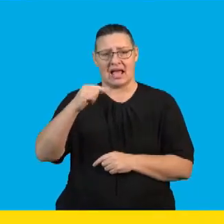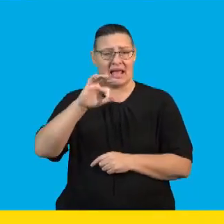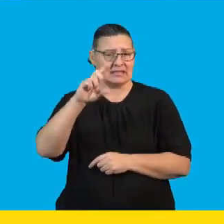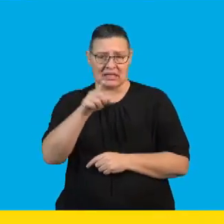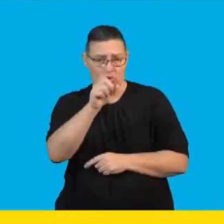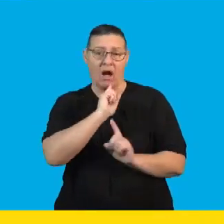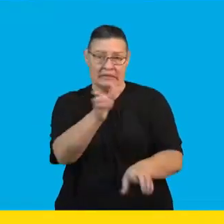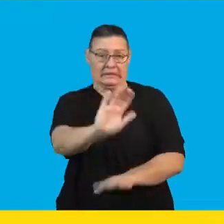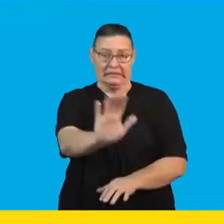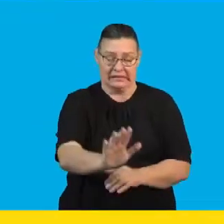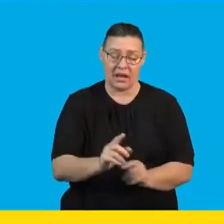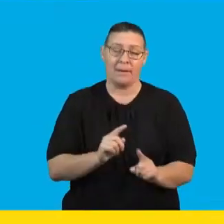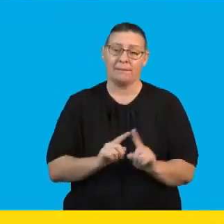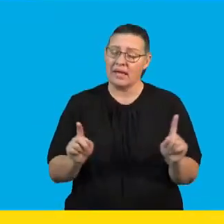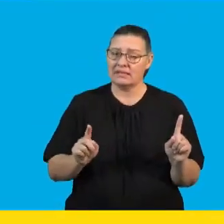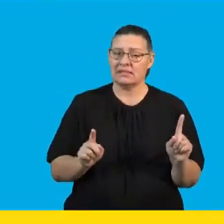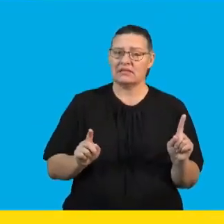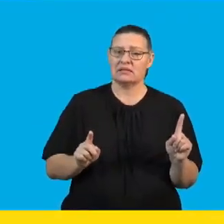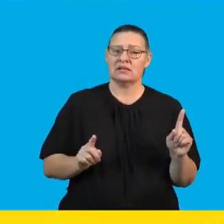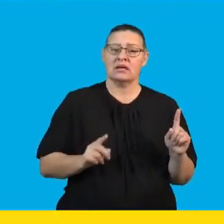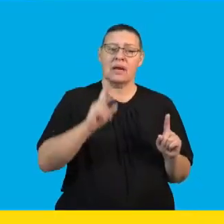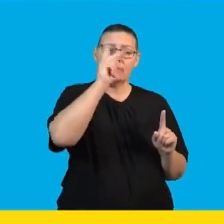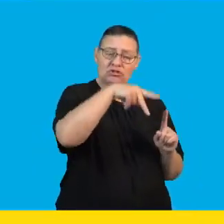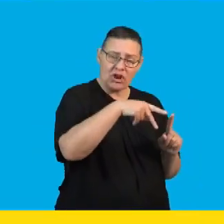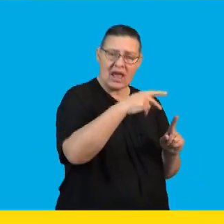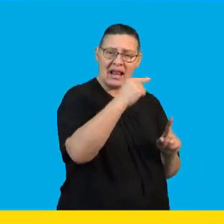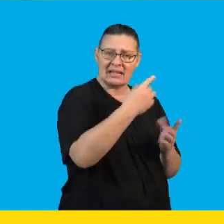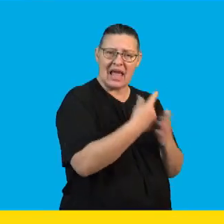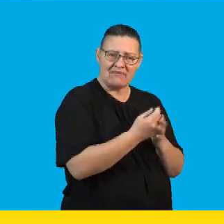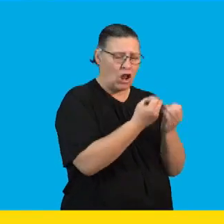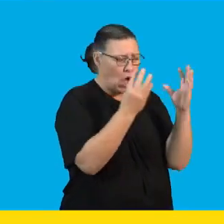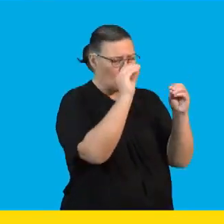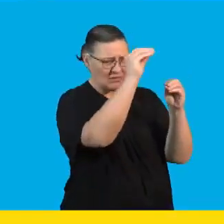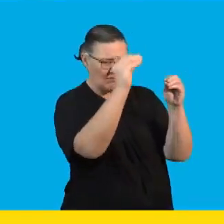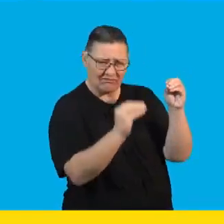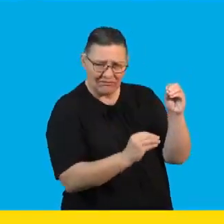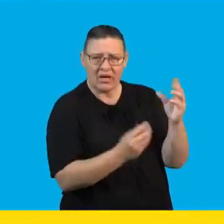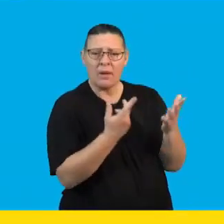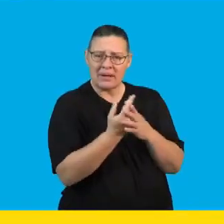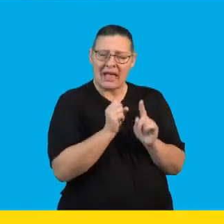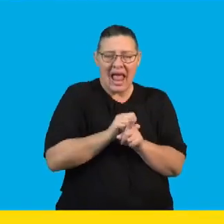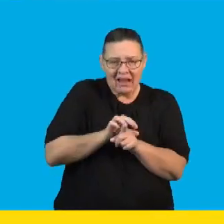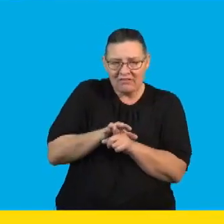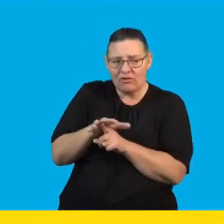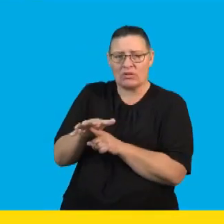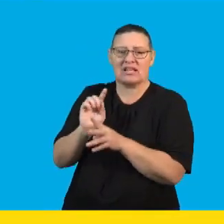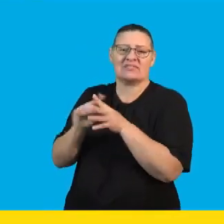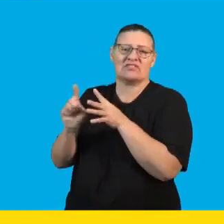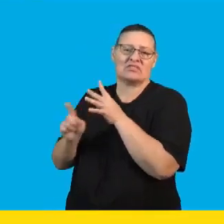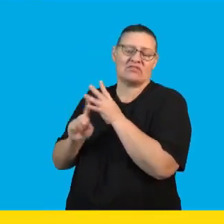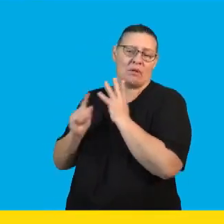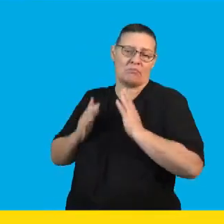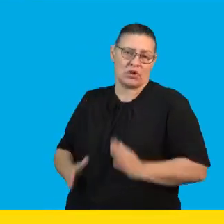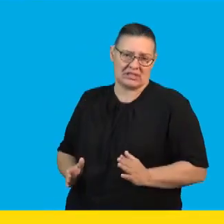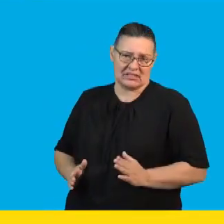gland. Don't mention master gland as you answer. But because pituitary gland has got a lot of secretions that will